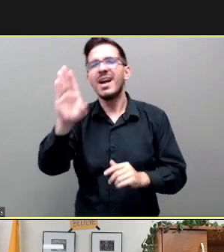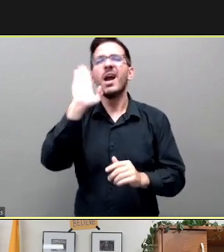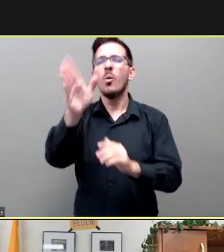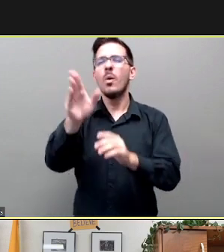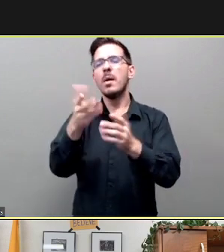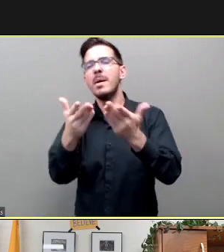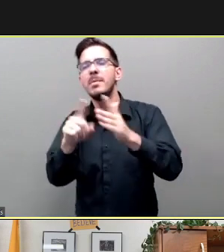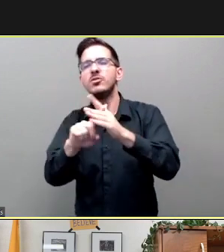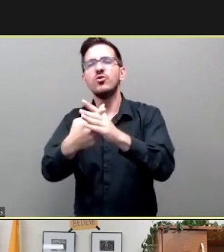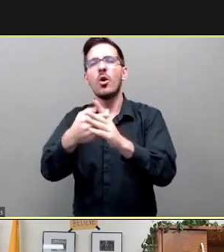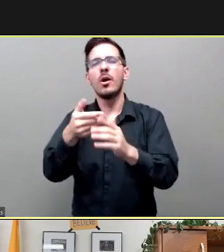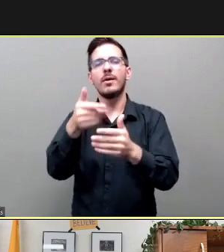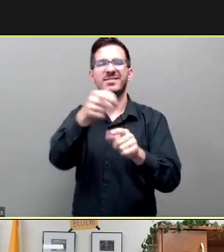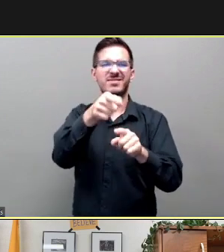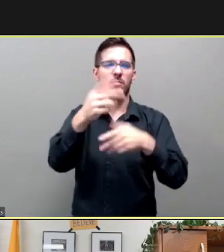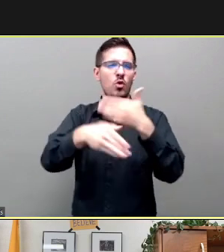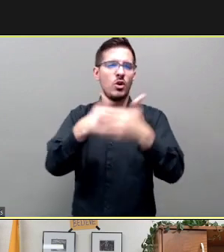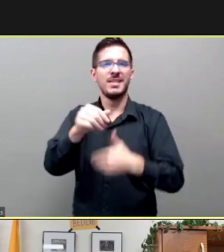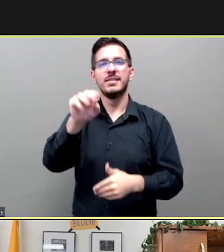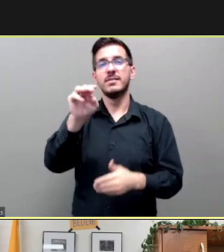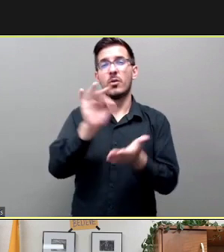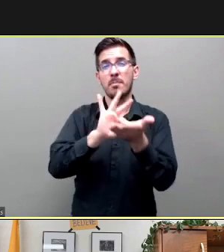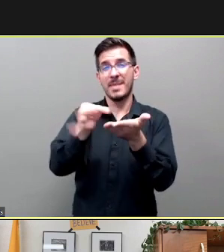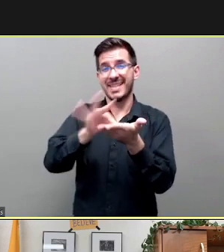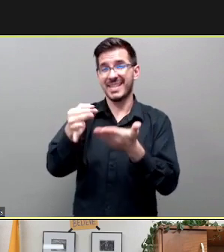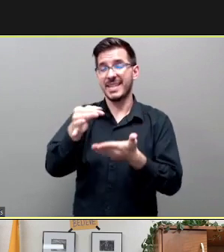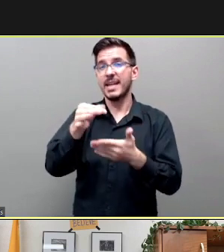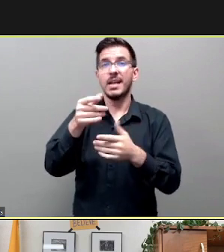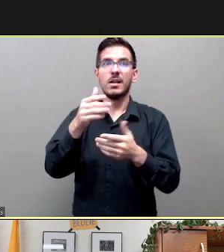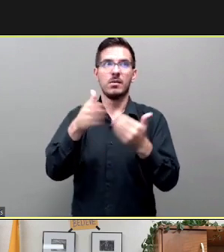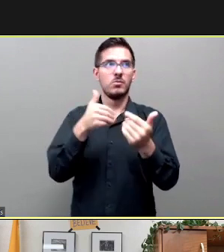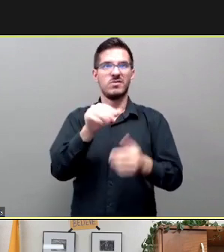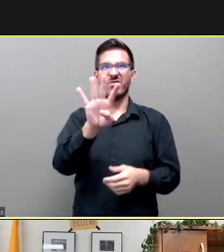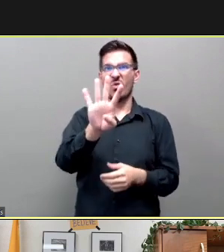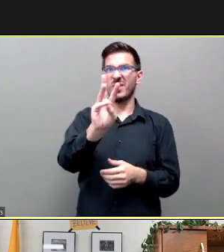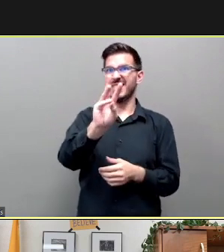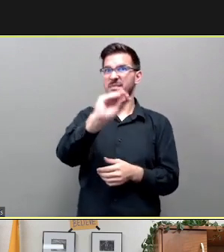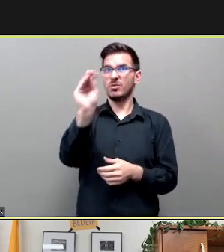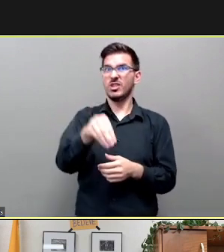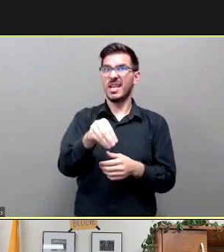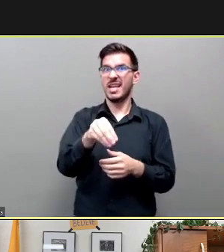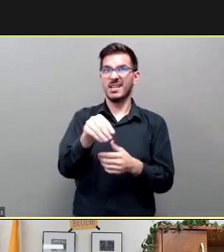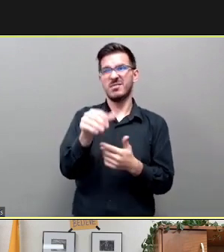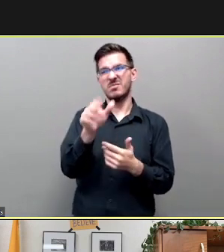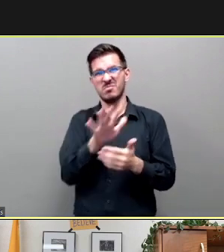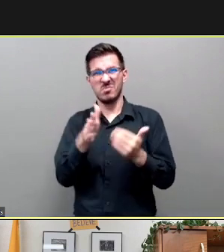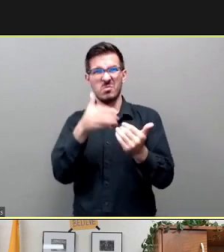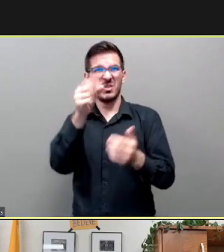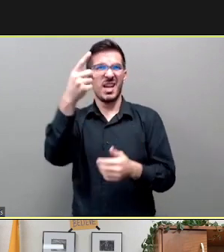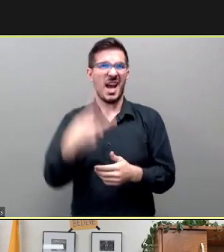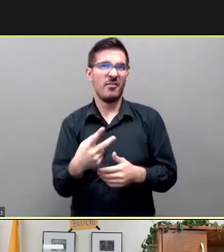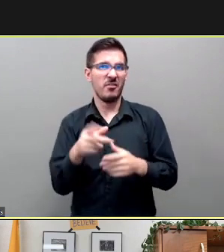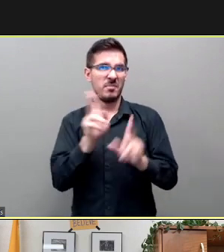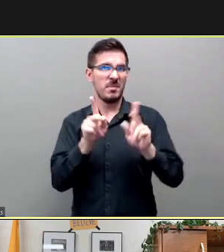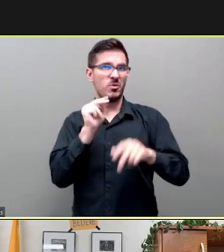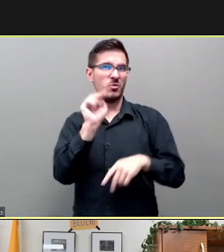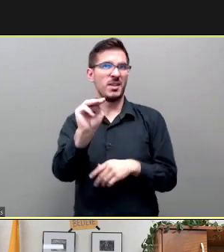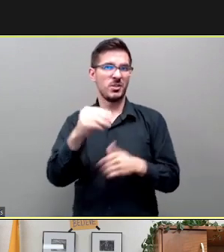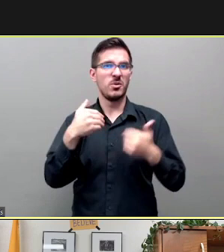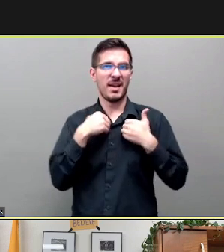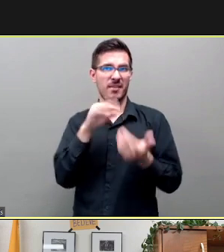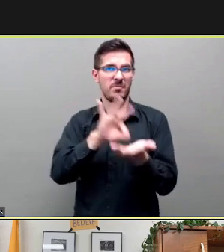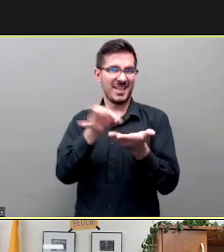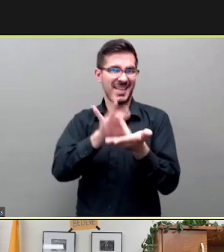have almost half of our state's population, 46% on Medicaid. We'll be back to you with alerts about that as